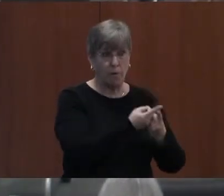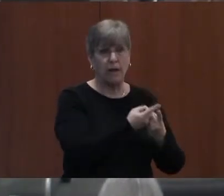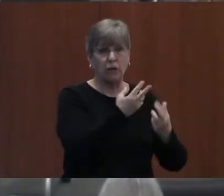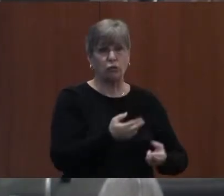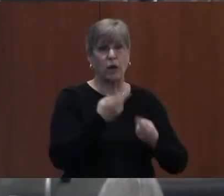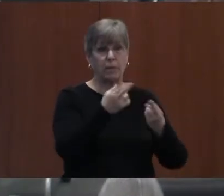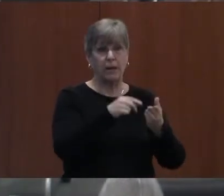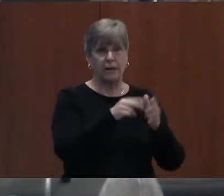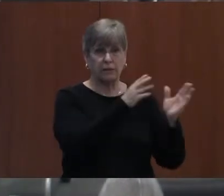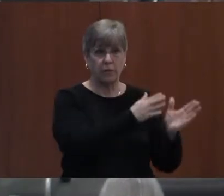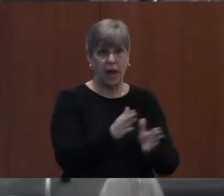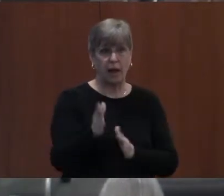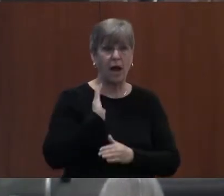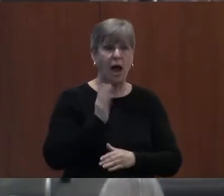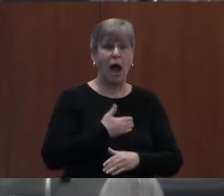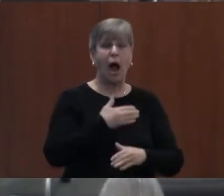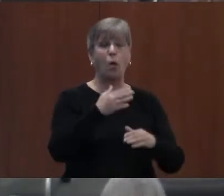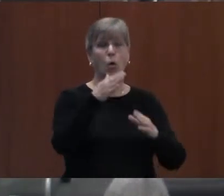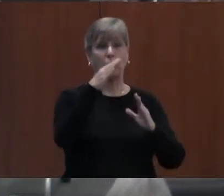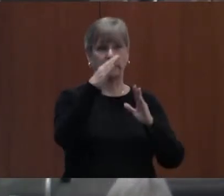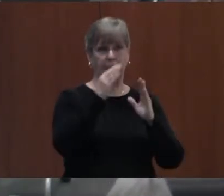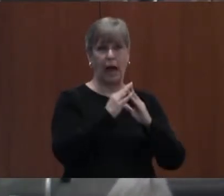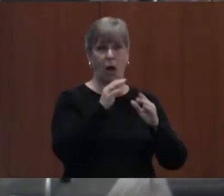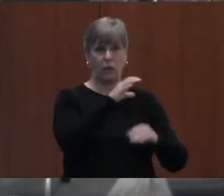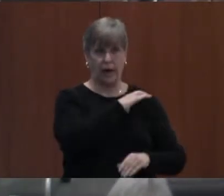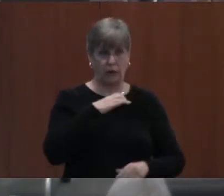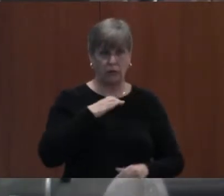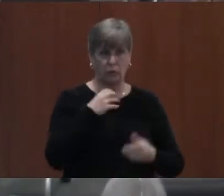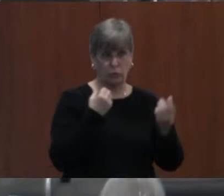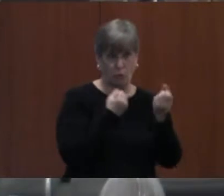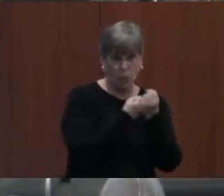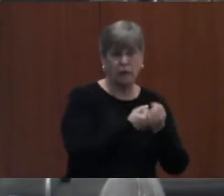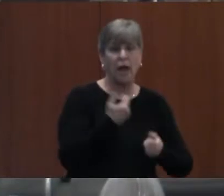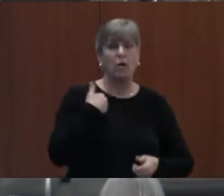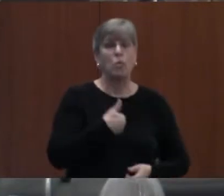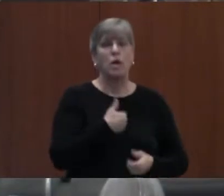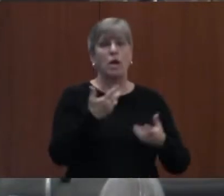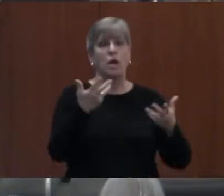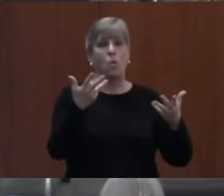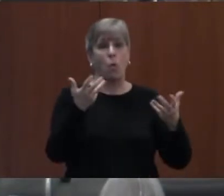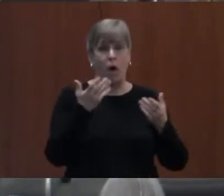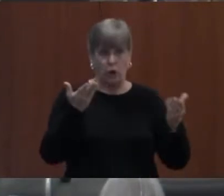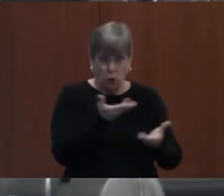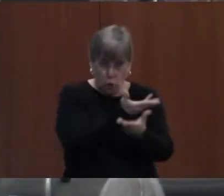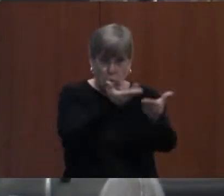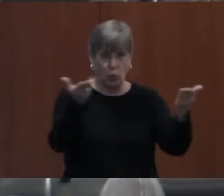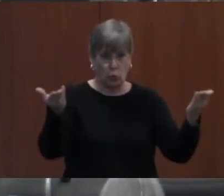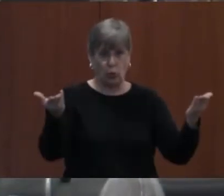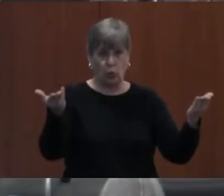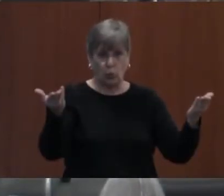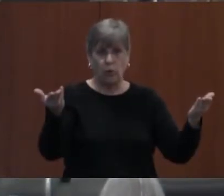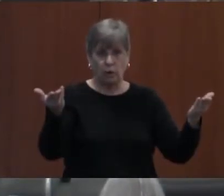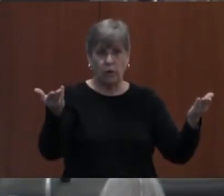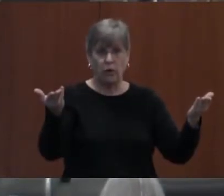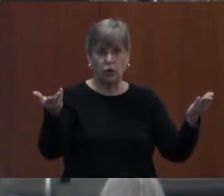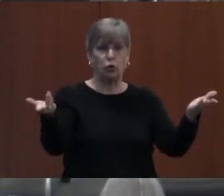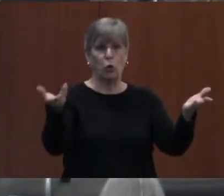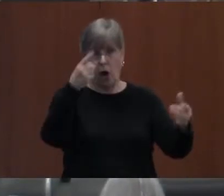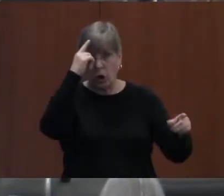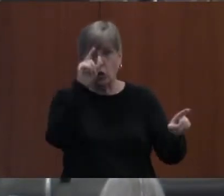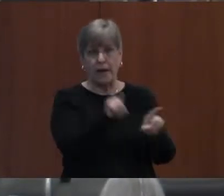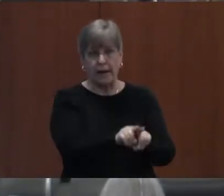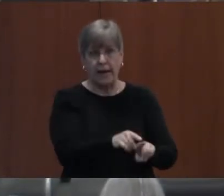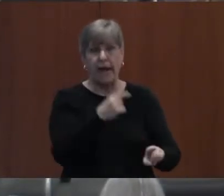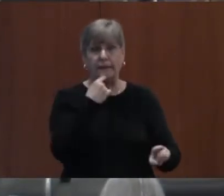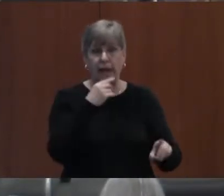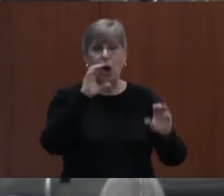recommending this plan. Our town council is on board. And we just want you guys to sign on and say,